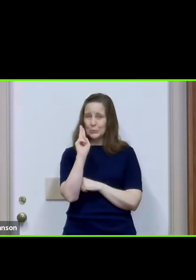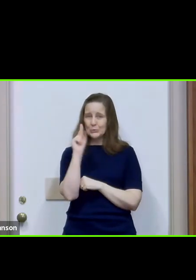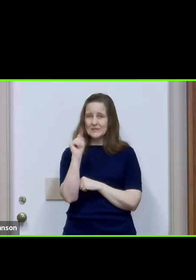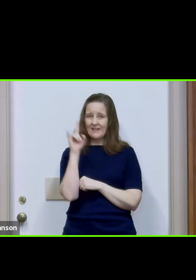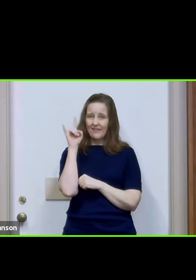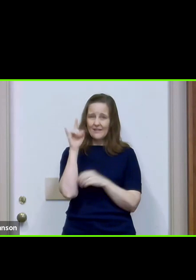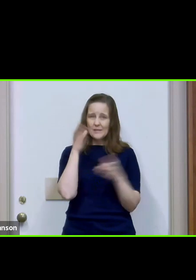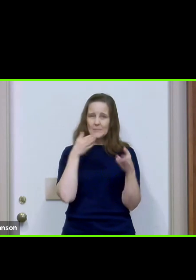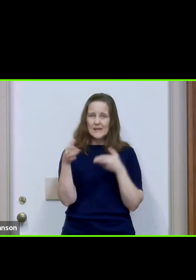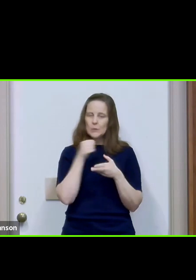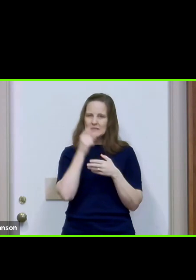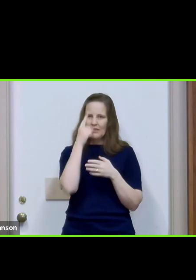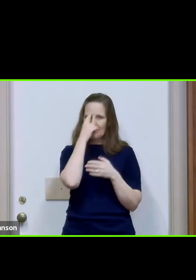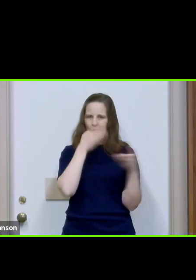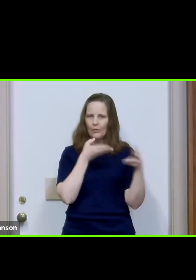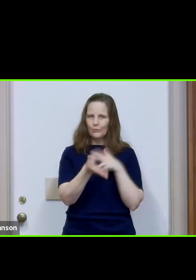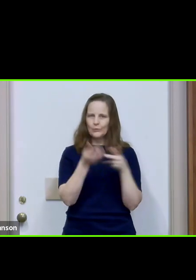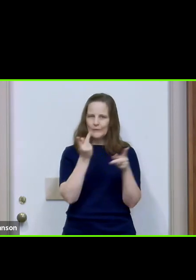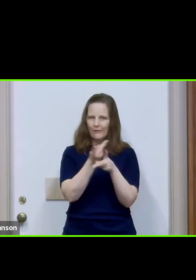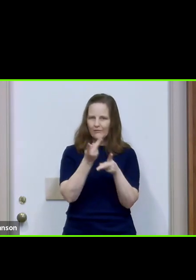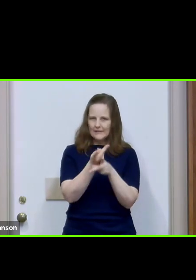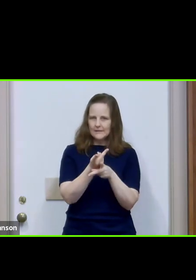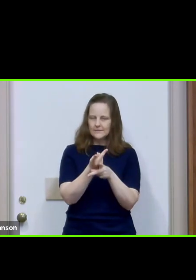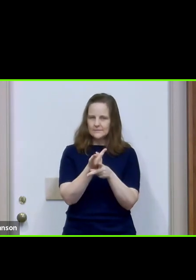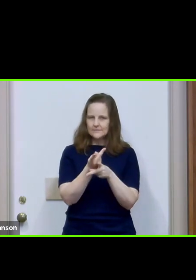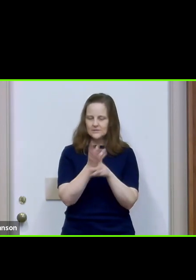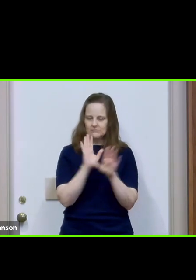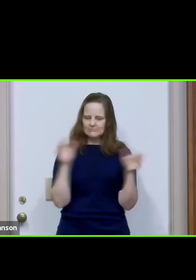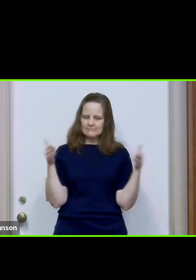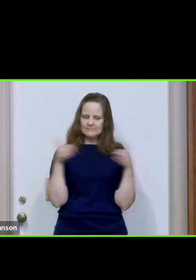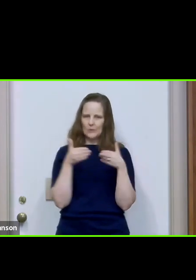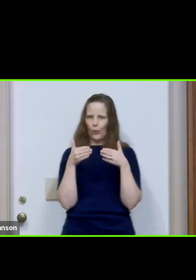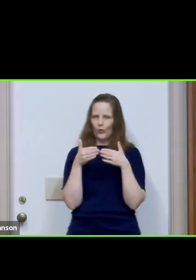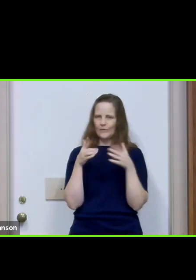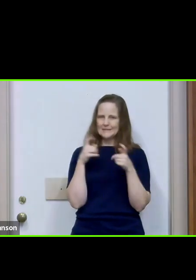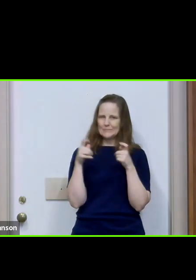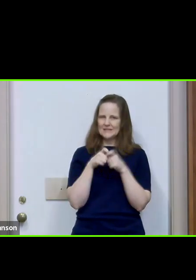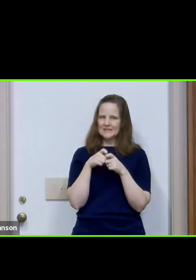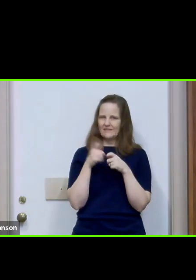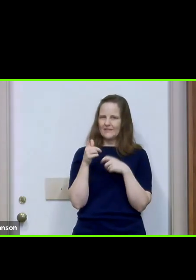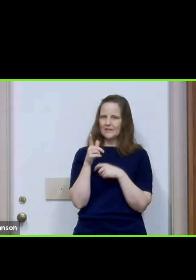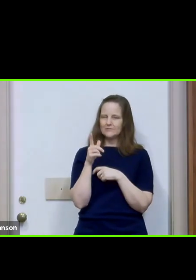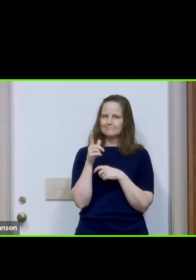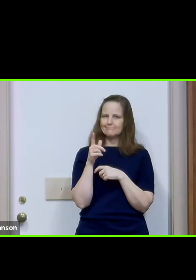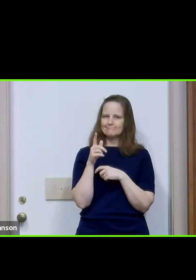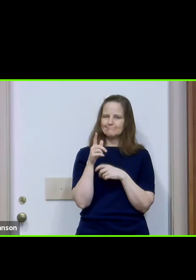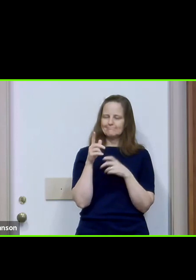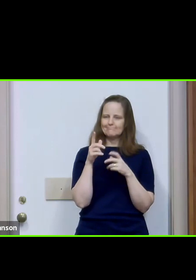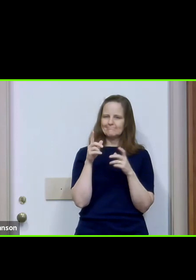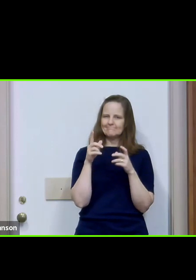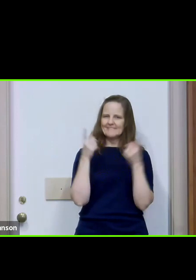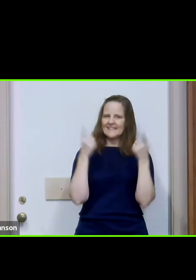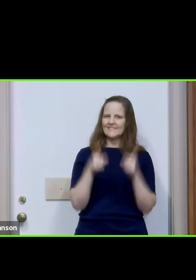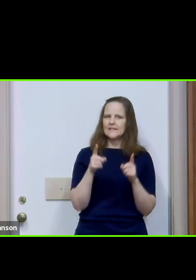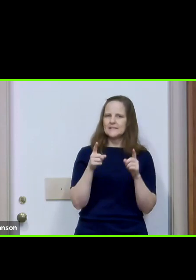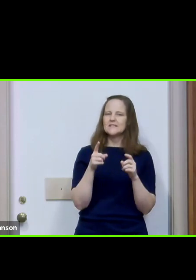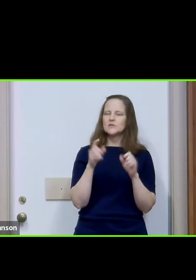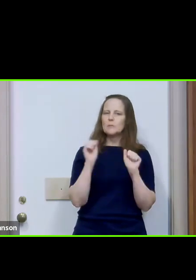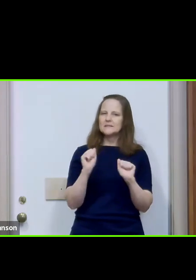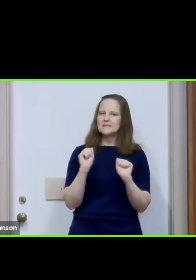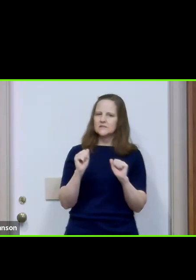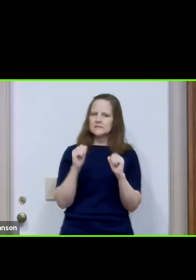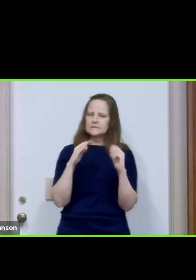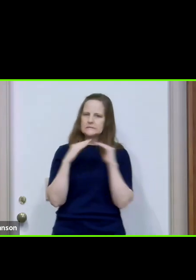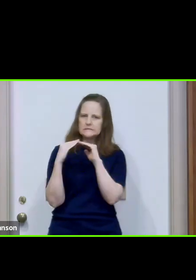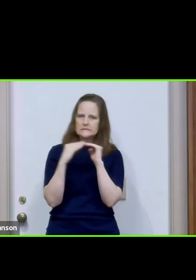through very carefully. To back yourself in the corner on any one specific trigger is to potentially compromise a huge number